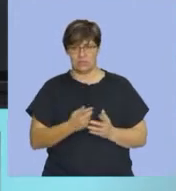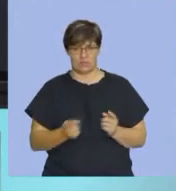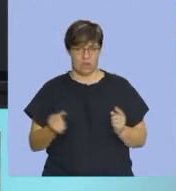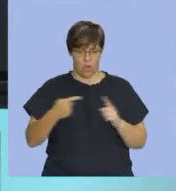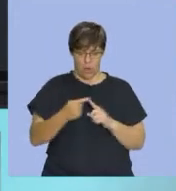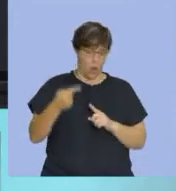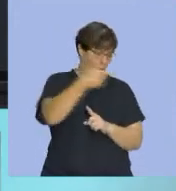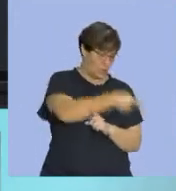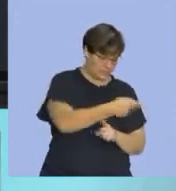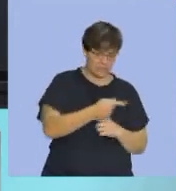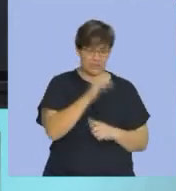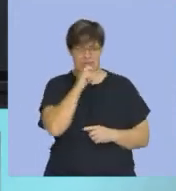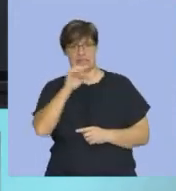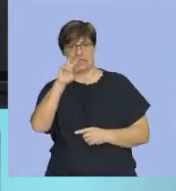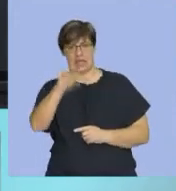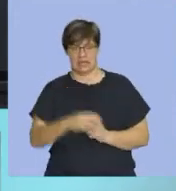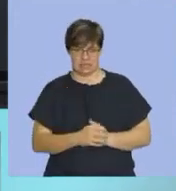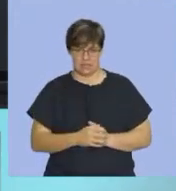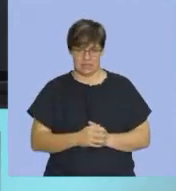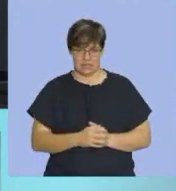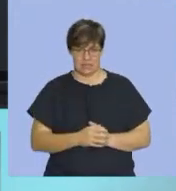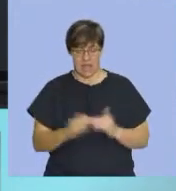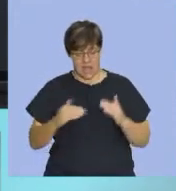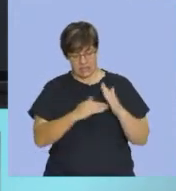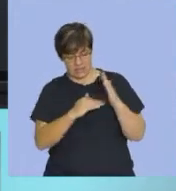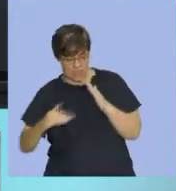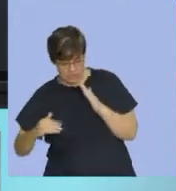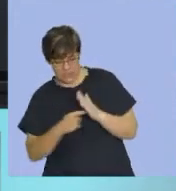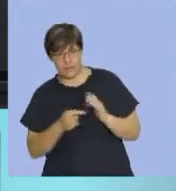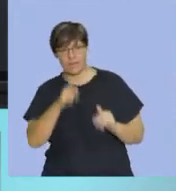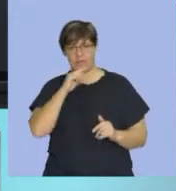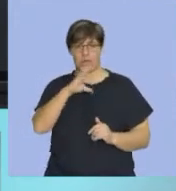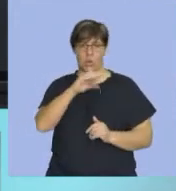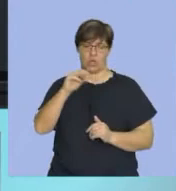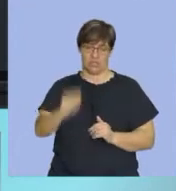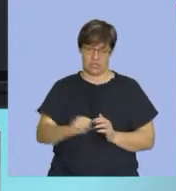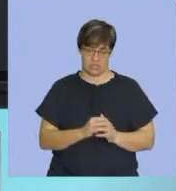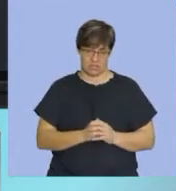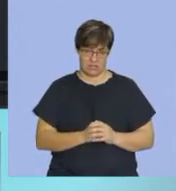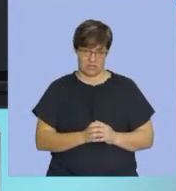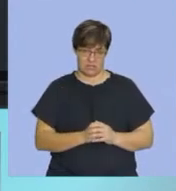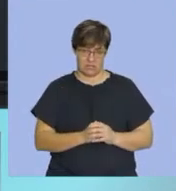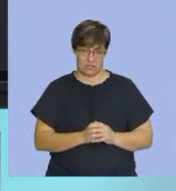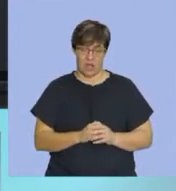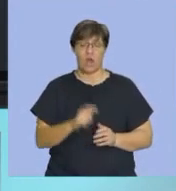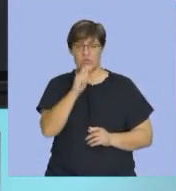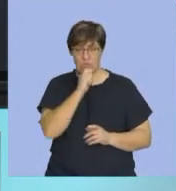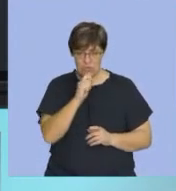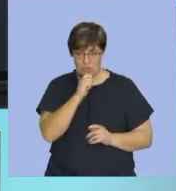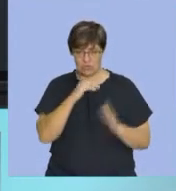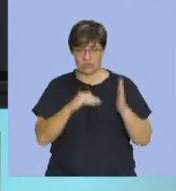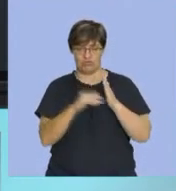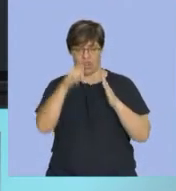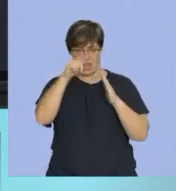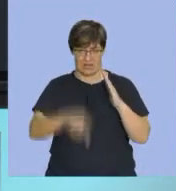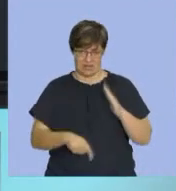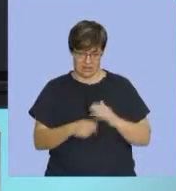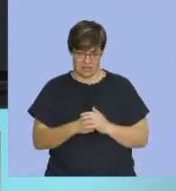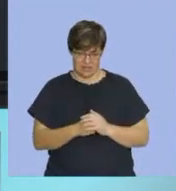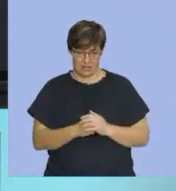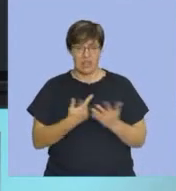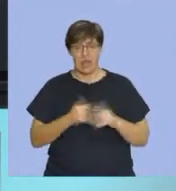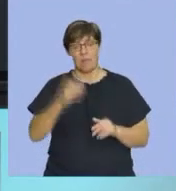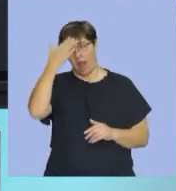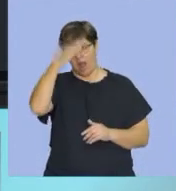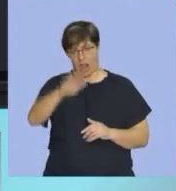it's opposite, so it must be sine. It's adjacent, so it must be cos. I use the triangle because it's